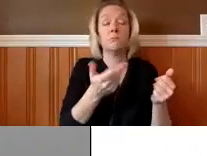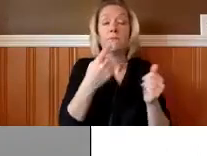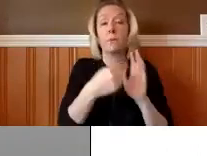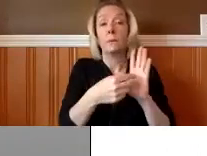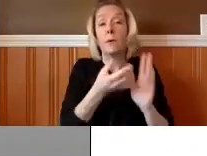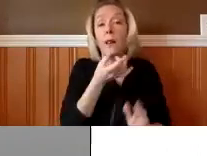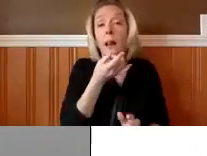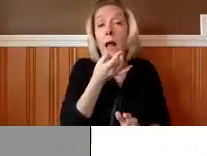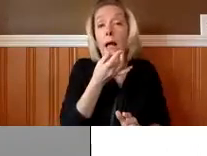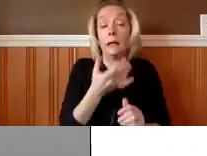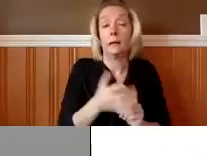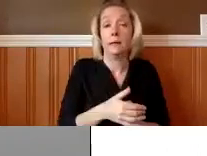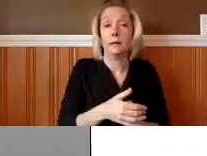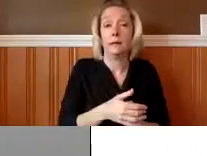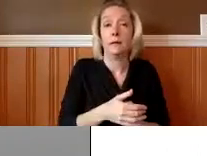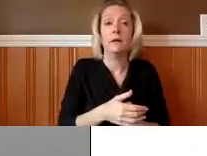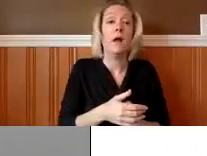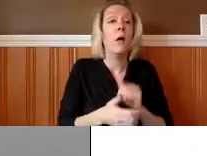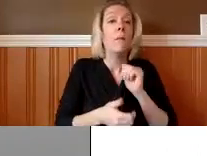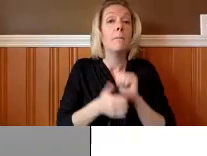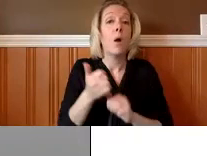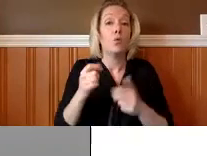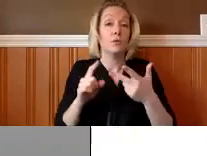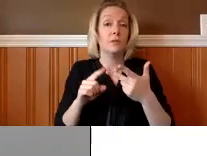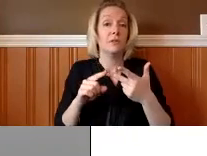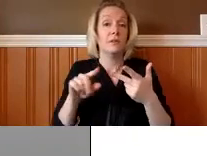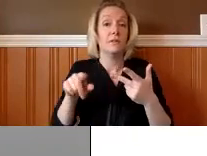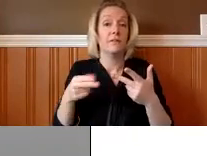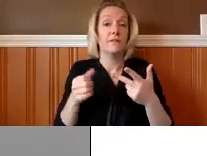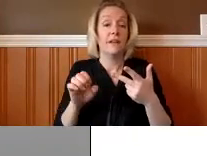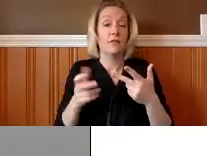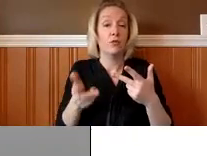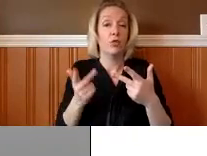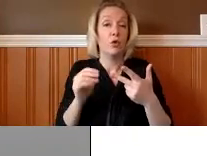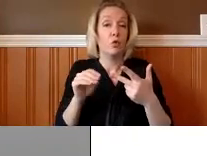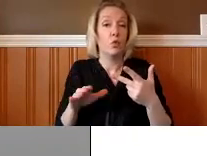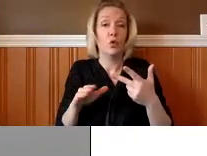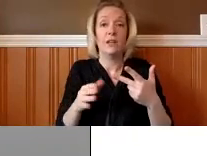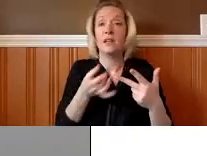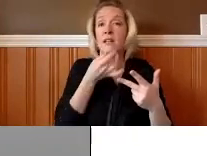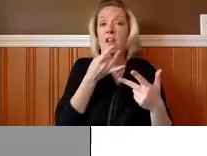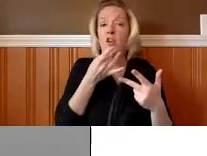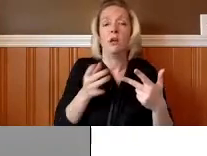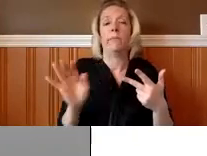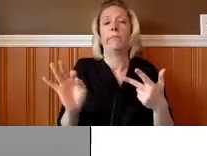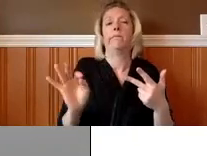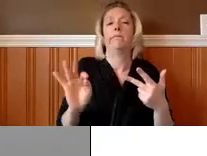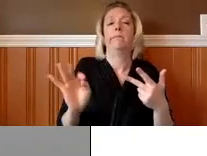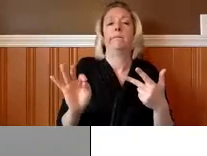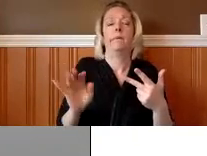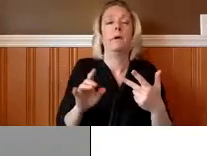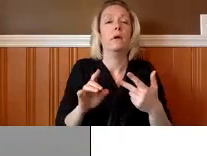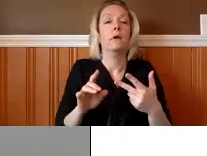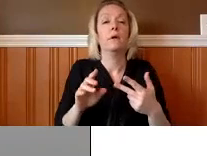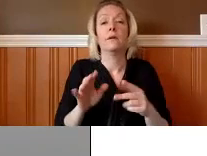circumstances, light for a phase 3 student might no longer be an issue, and novelty may no longer be an issue.